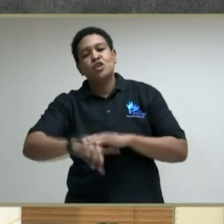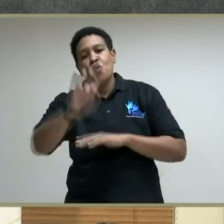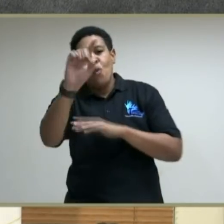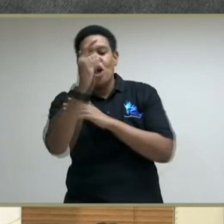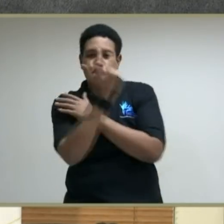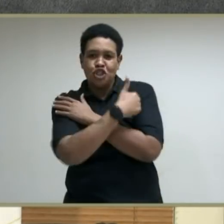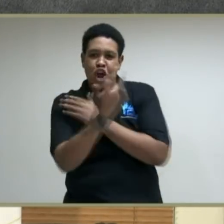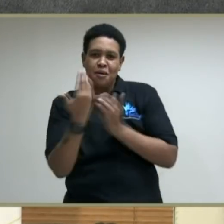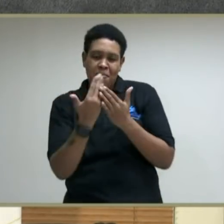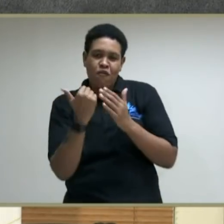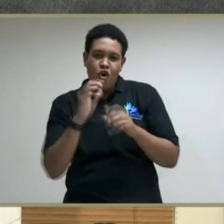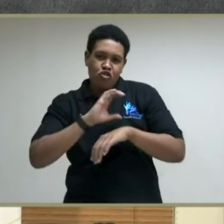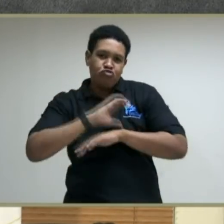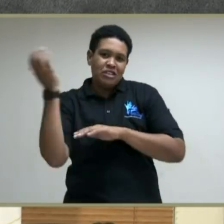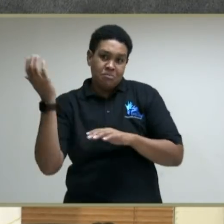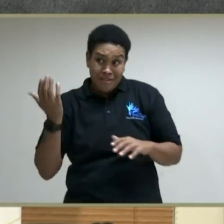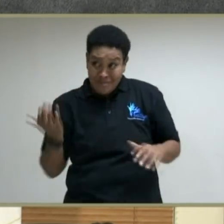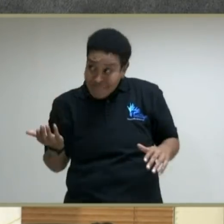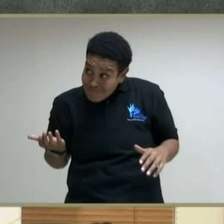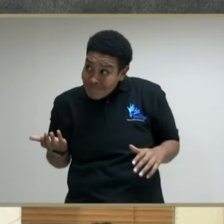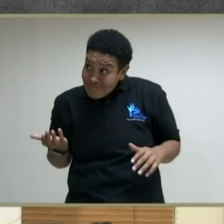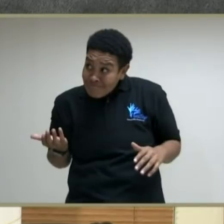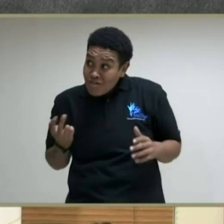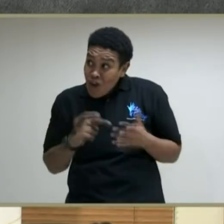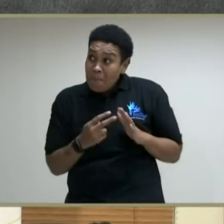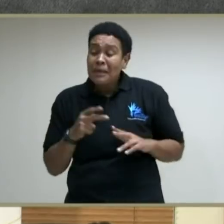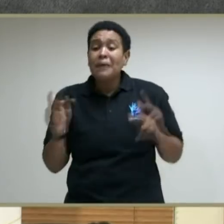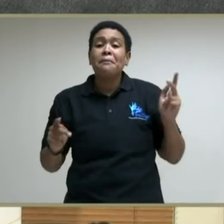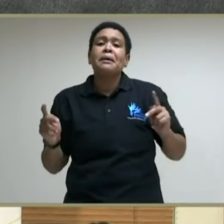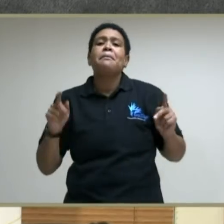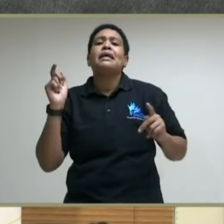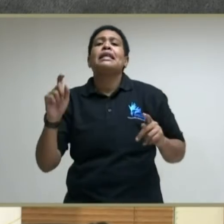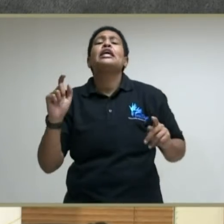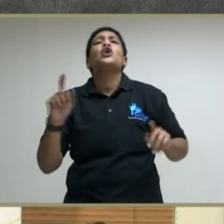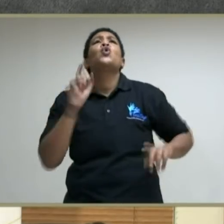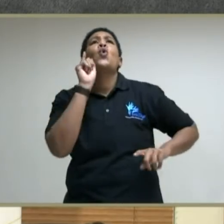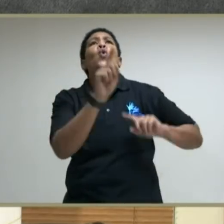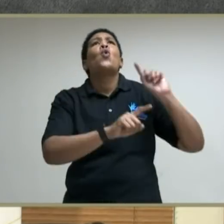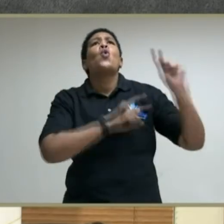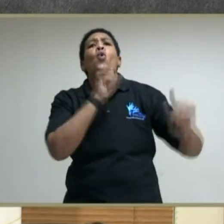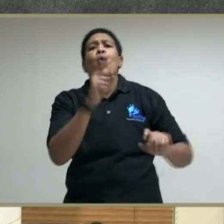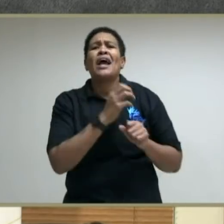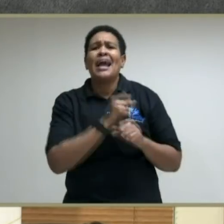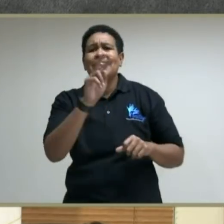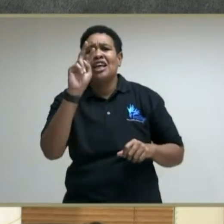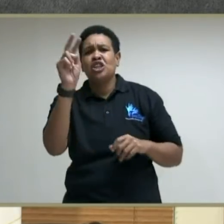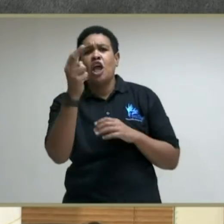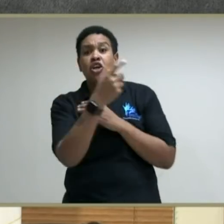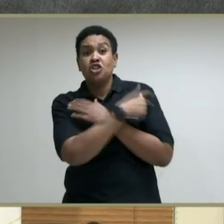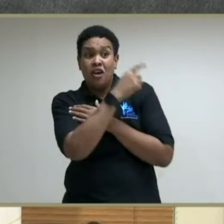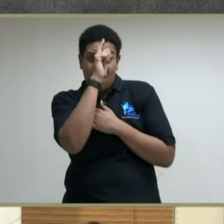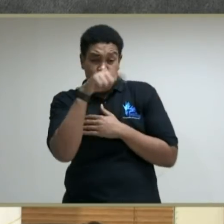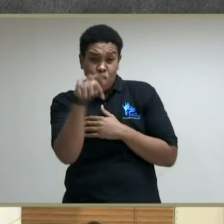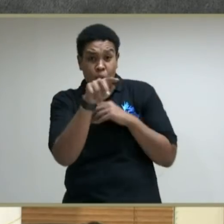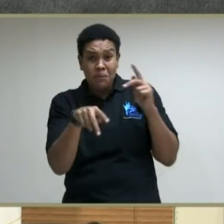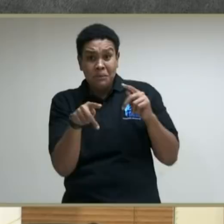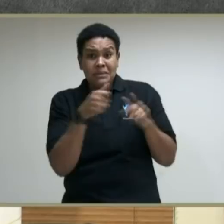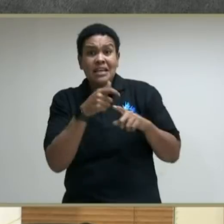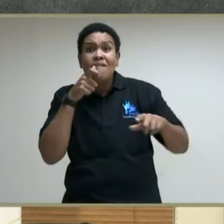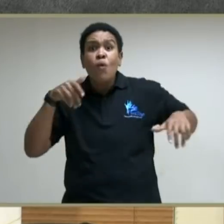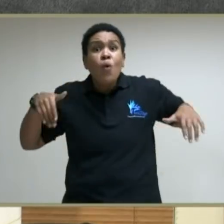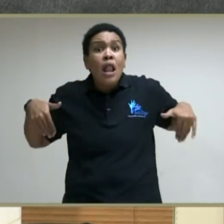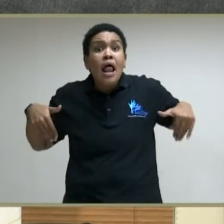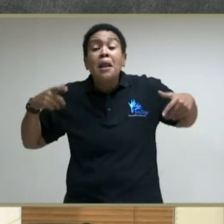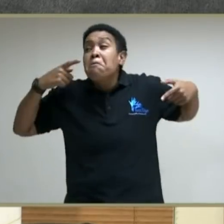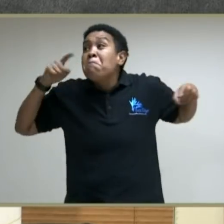before Christmas. And so therefore, persons need to go out, get their second dose, and for those persons that have not